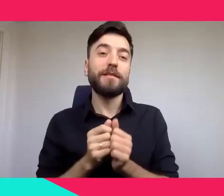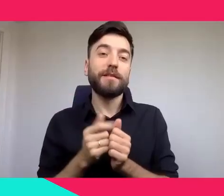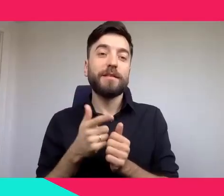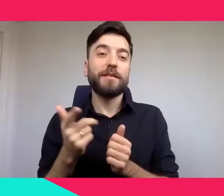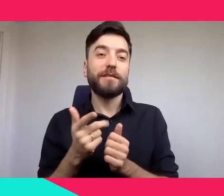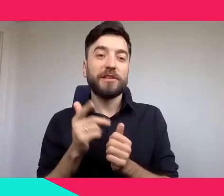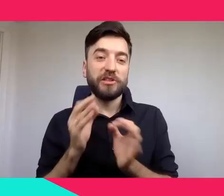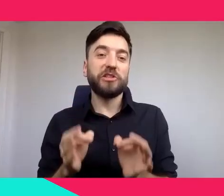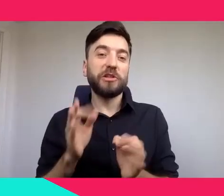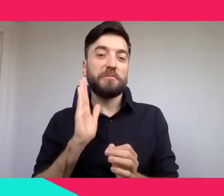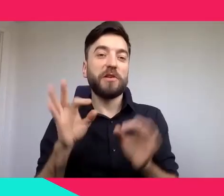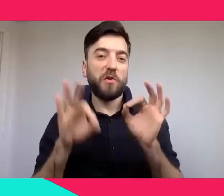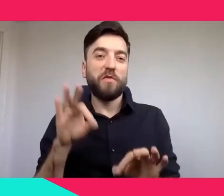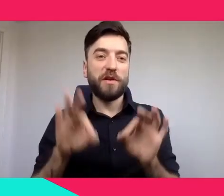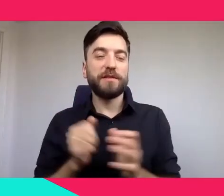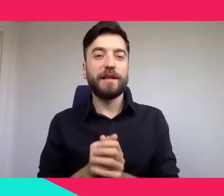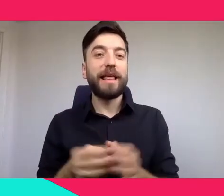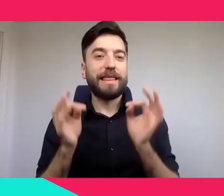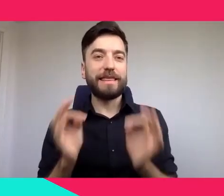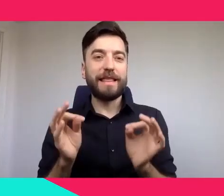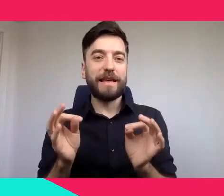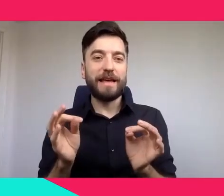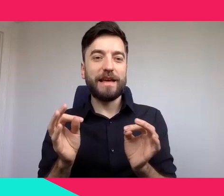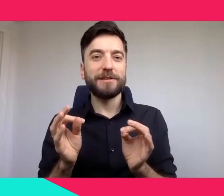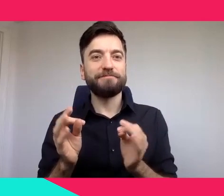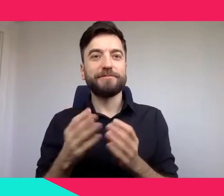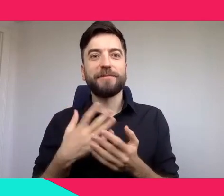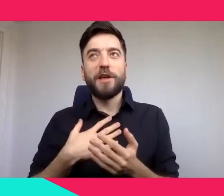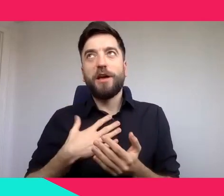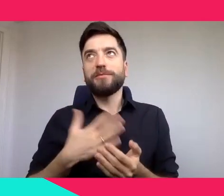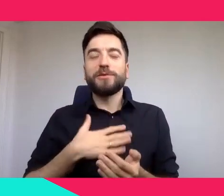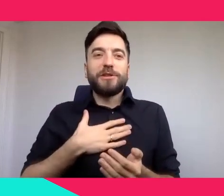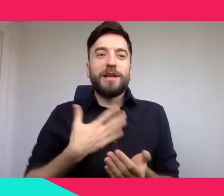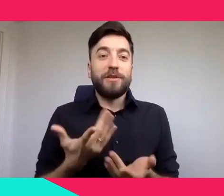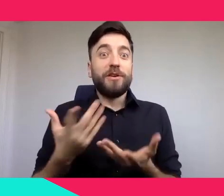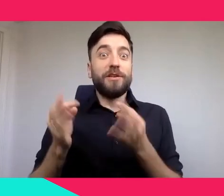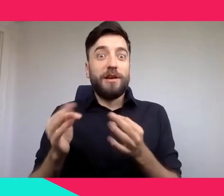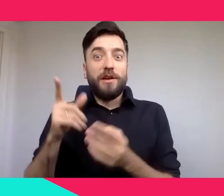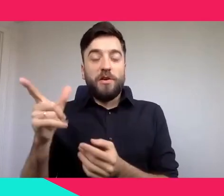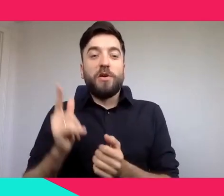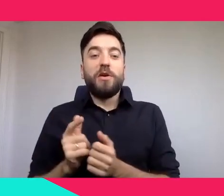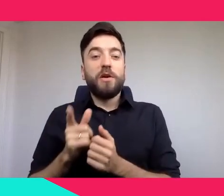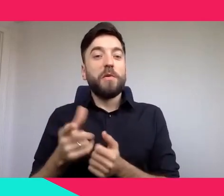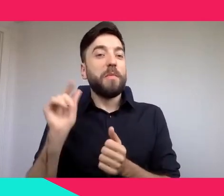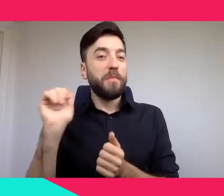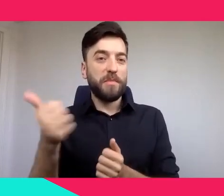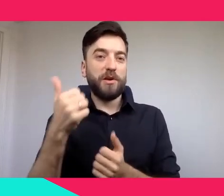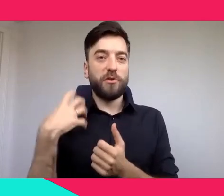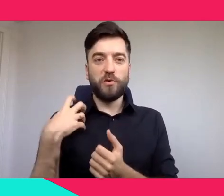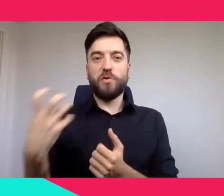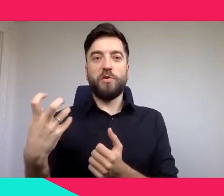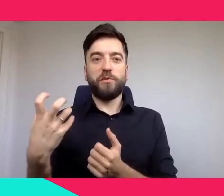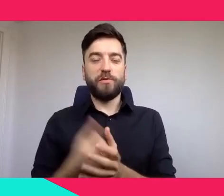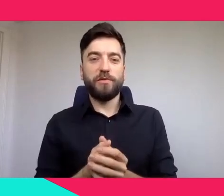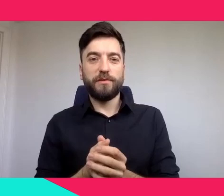it is my great pleasure and honor to welcome our first guest for the second day